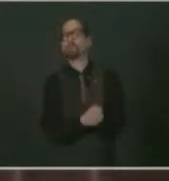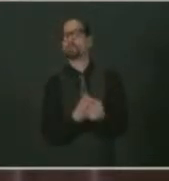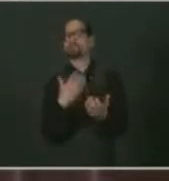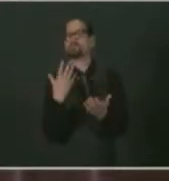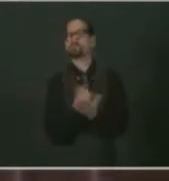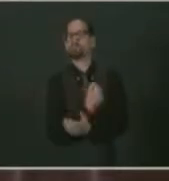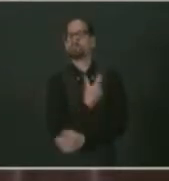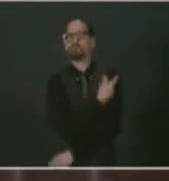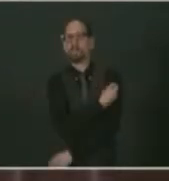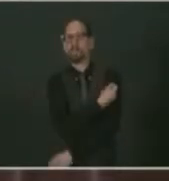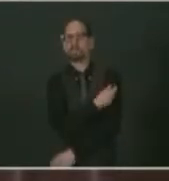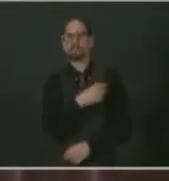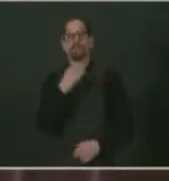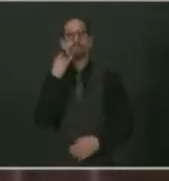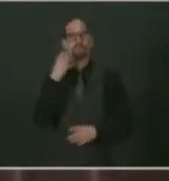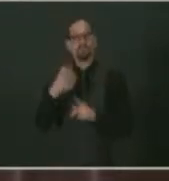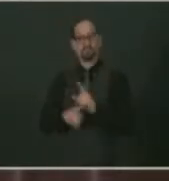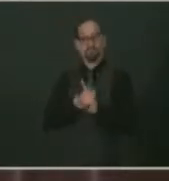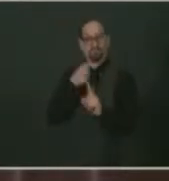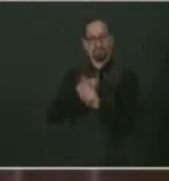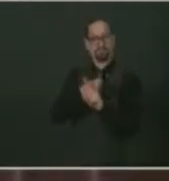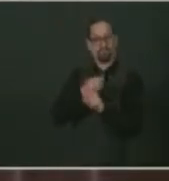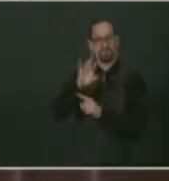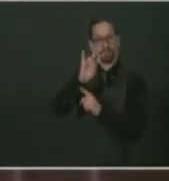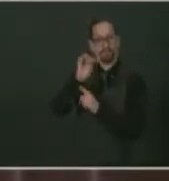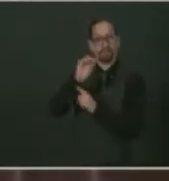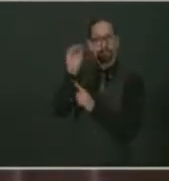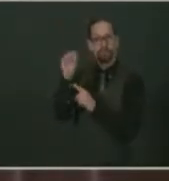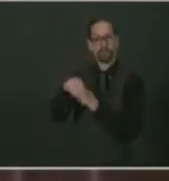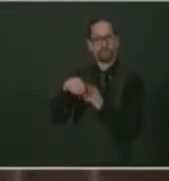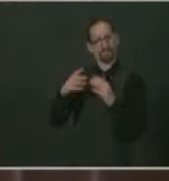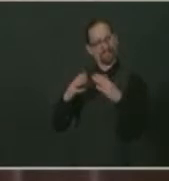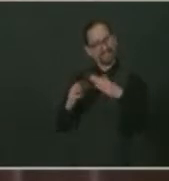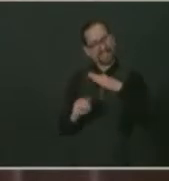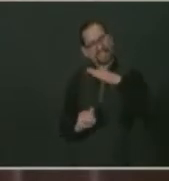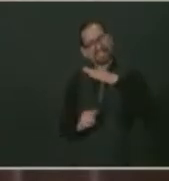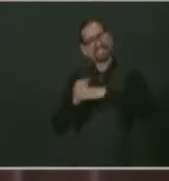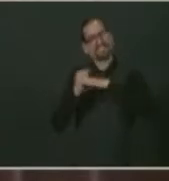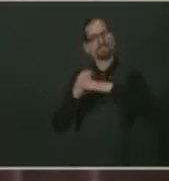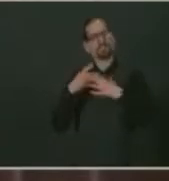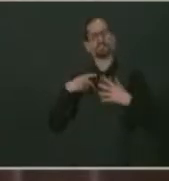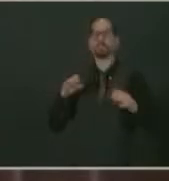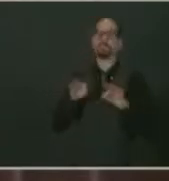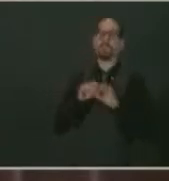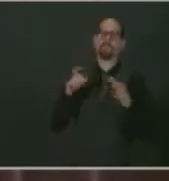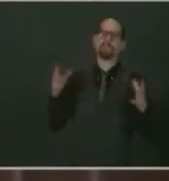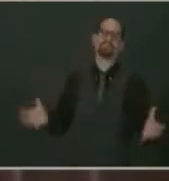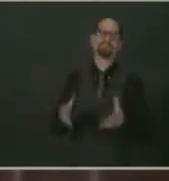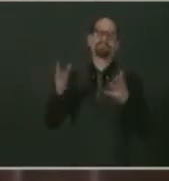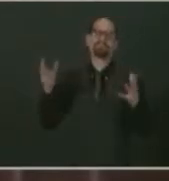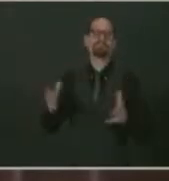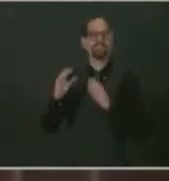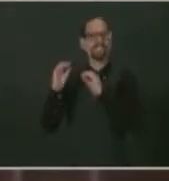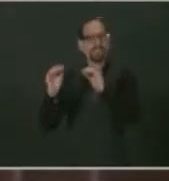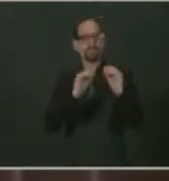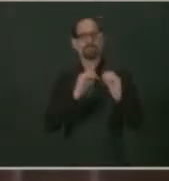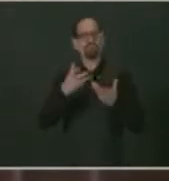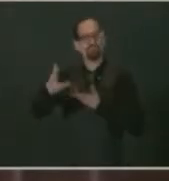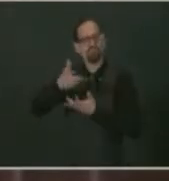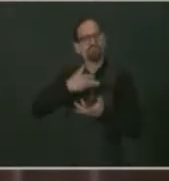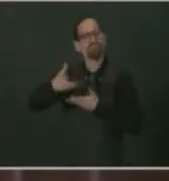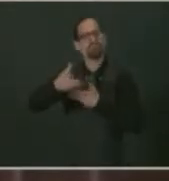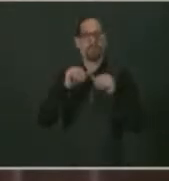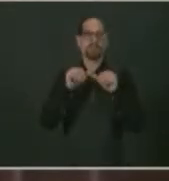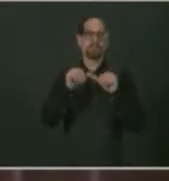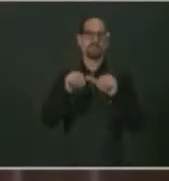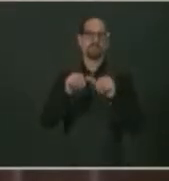everything we can to push on that demand, particularly as the supply is coming in. Let's go Anita, then Steve, and Amanda. I have a couple